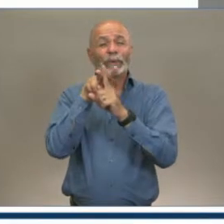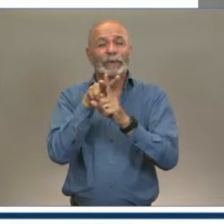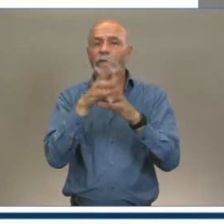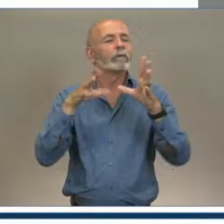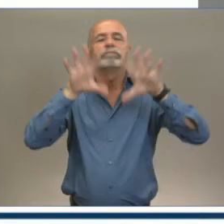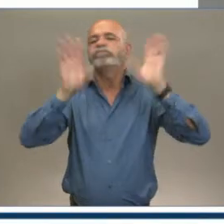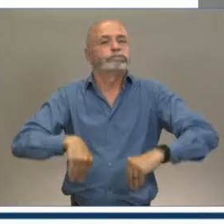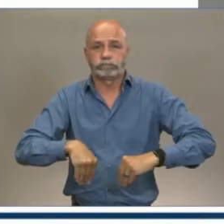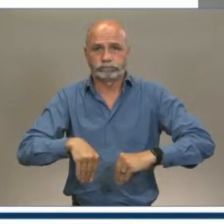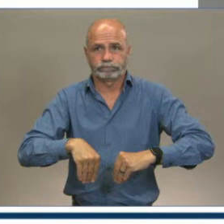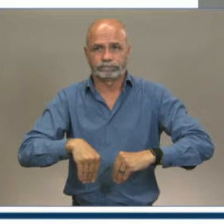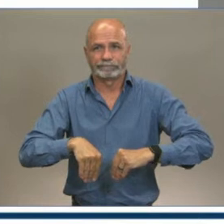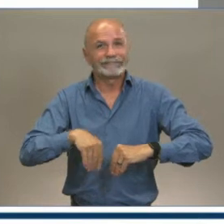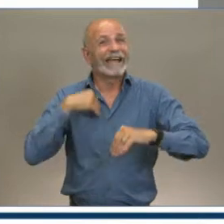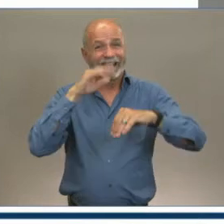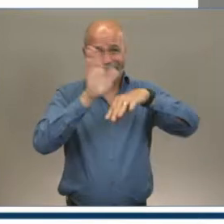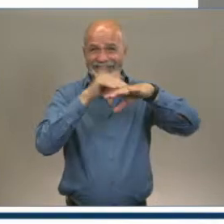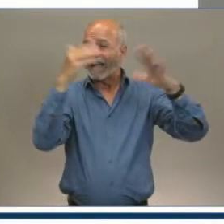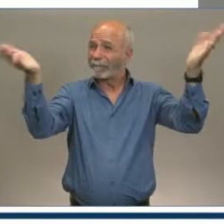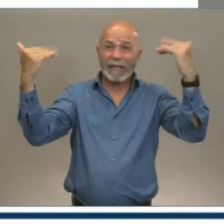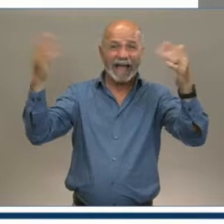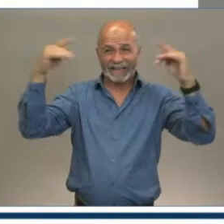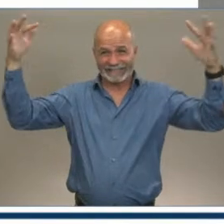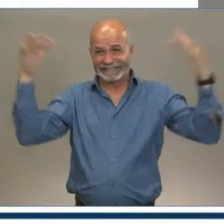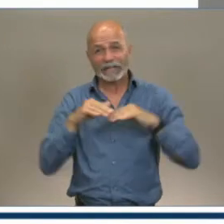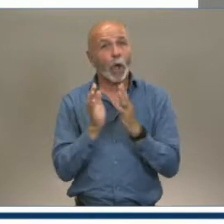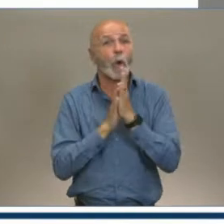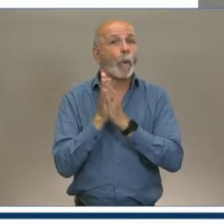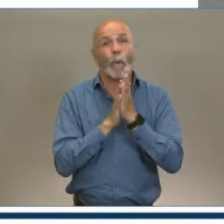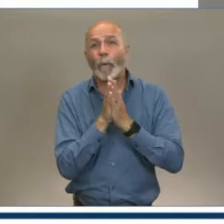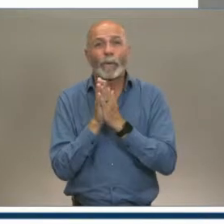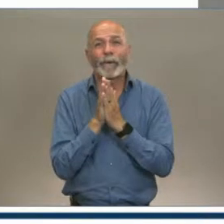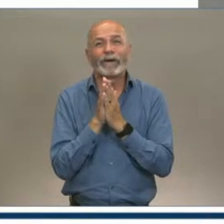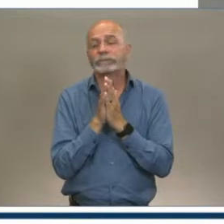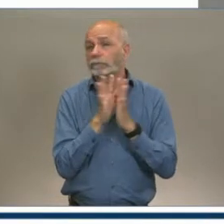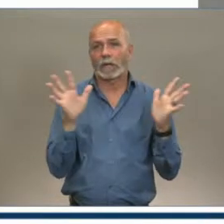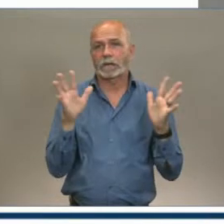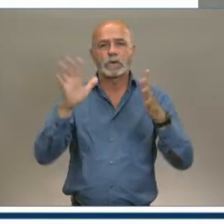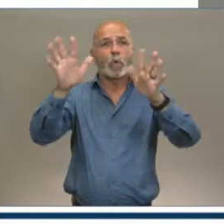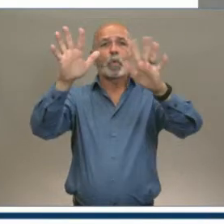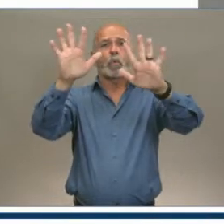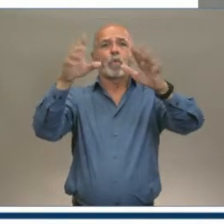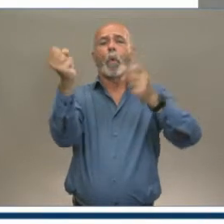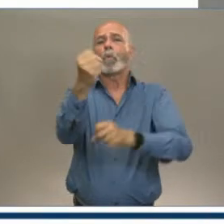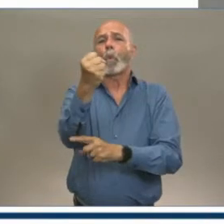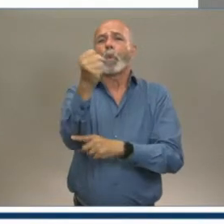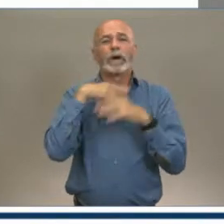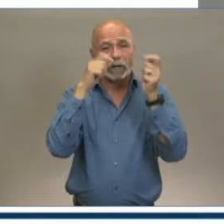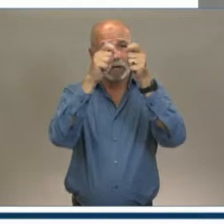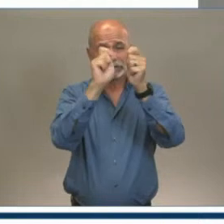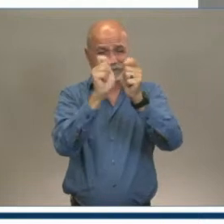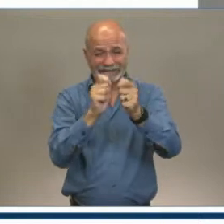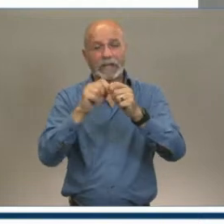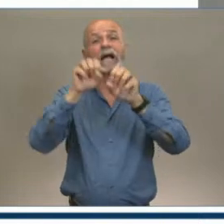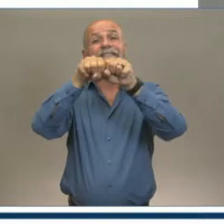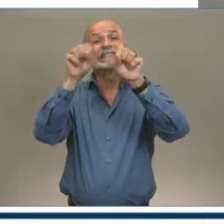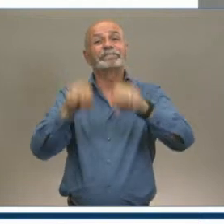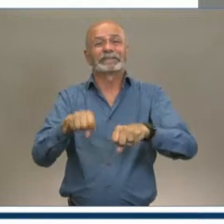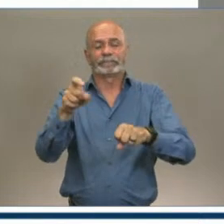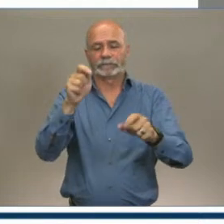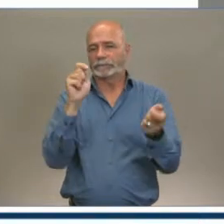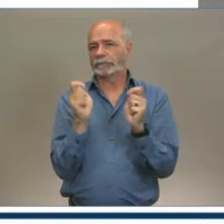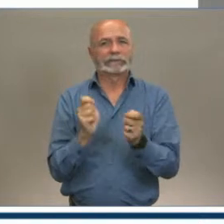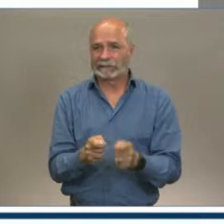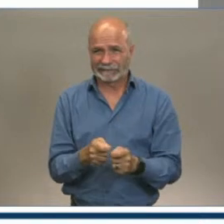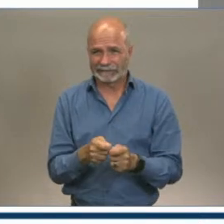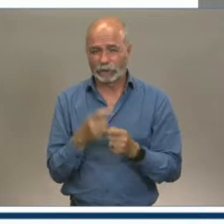second dose appointments sooner than expected meant we have had to reconfigure the entire booking system. Despite extensive